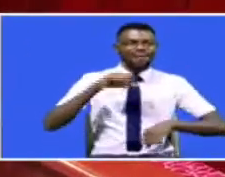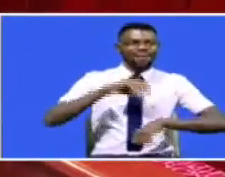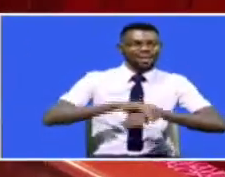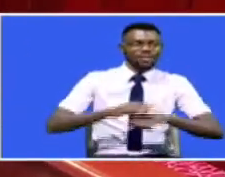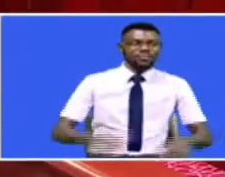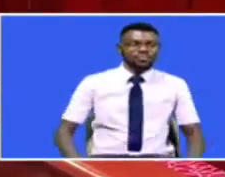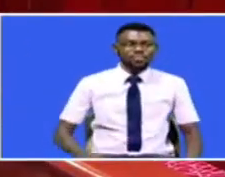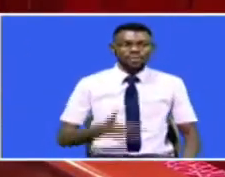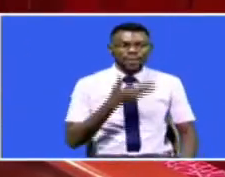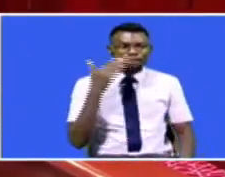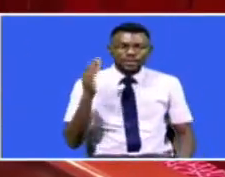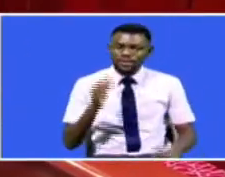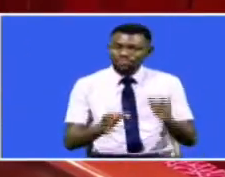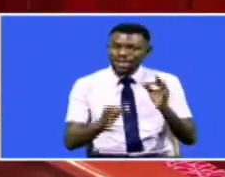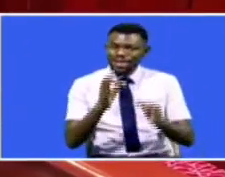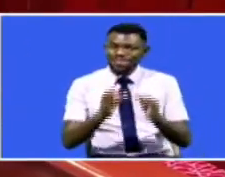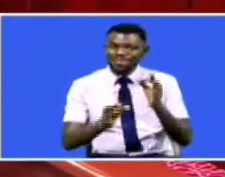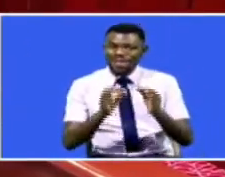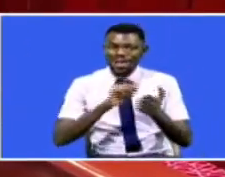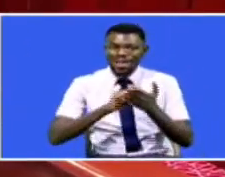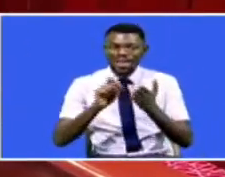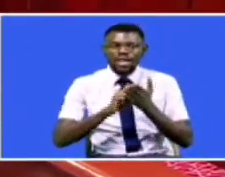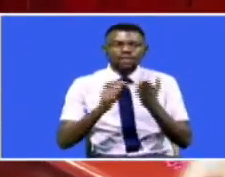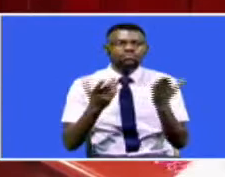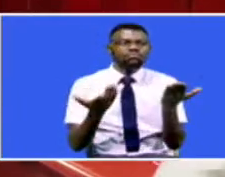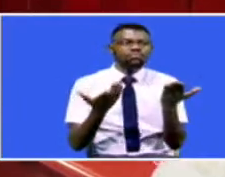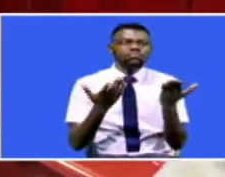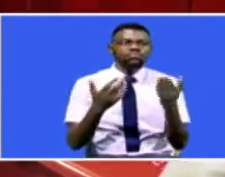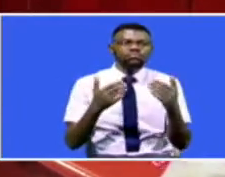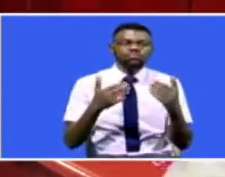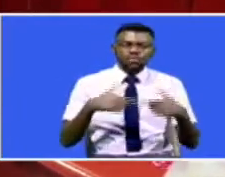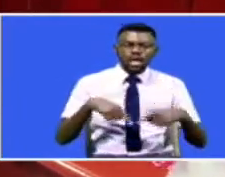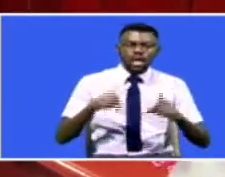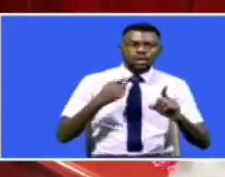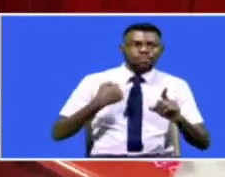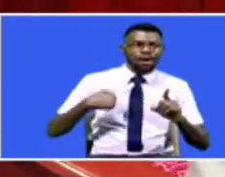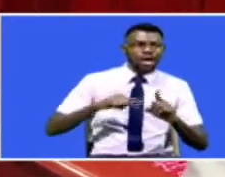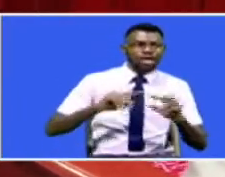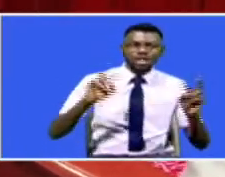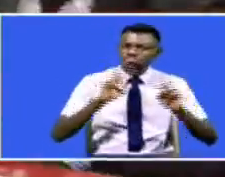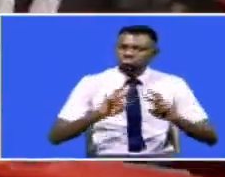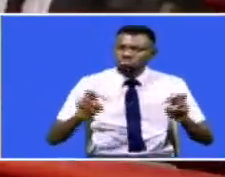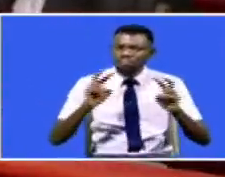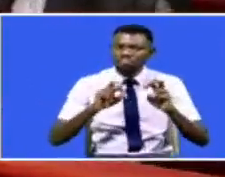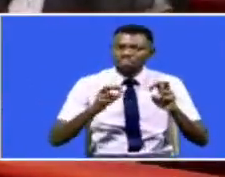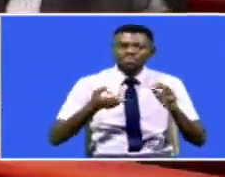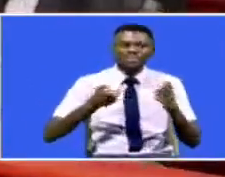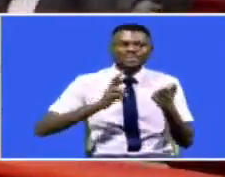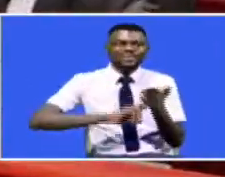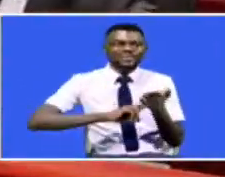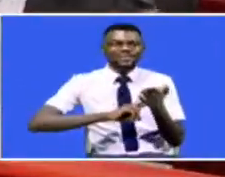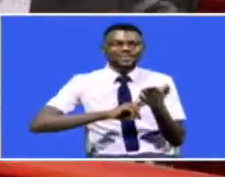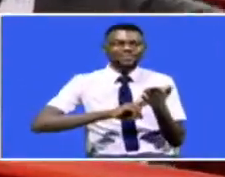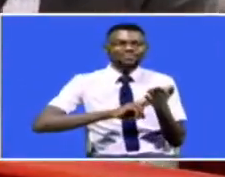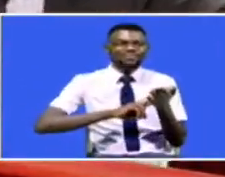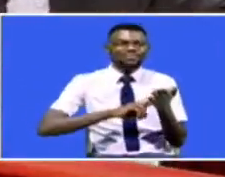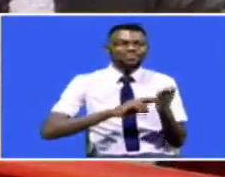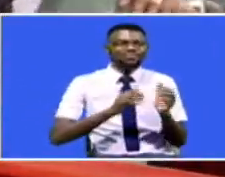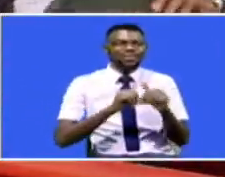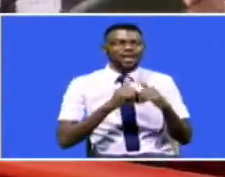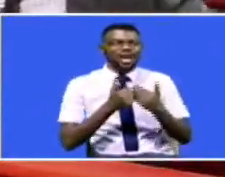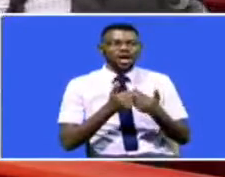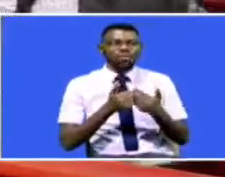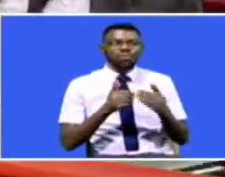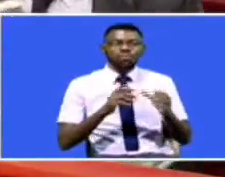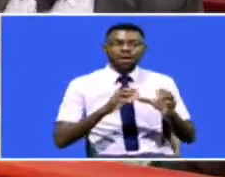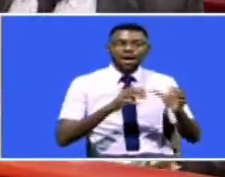we, through our clerk, we can do our own manual search at the register of companies. Consequently, the two power producers were